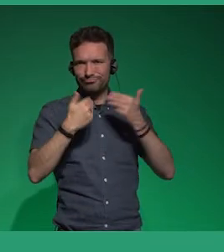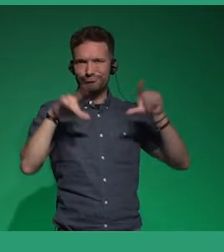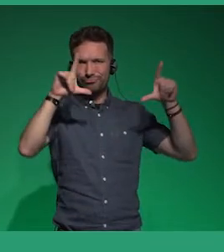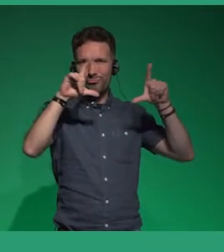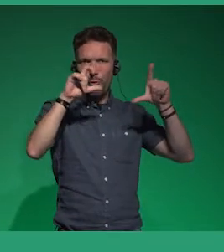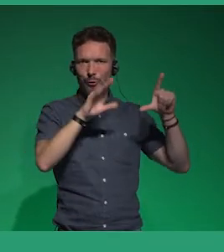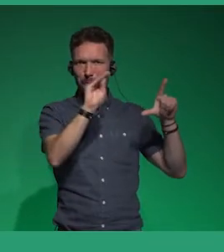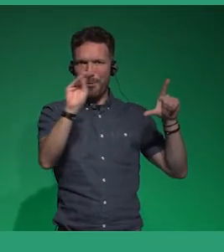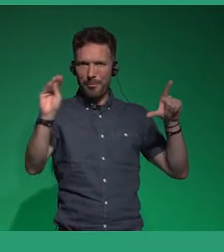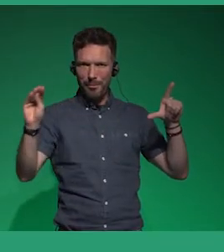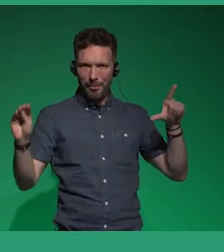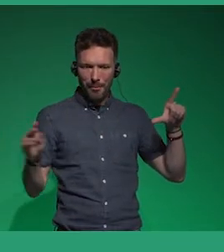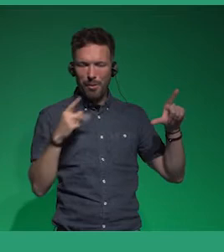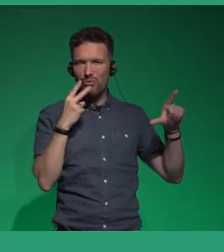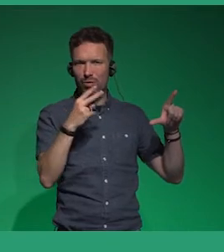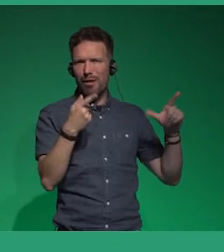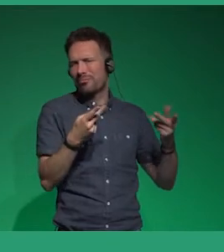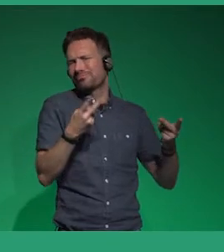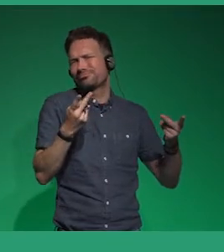order to reduce their cost.